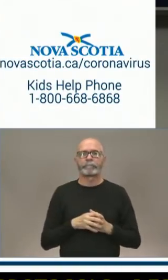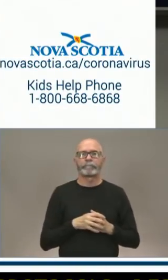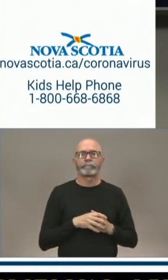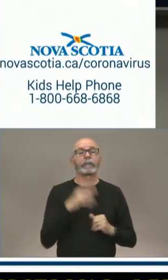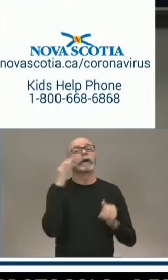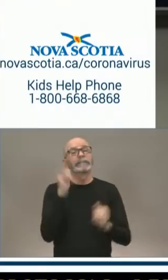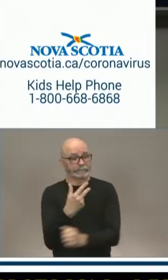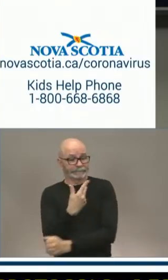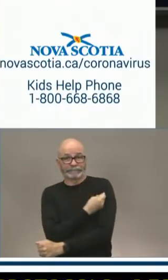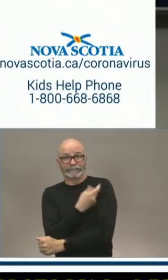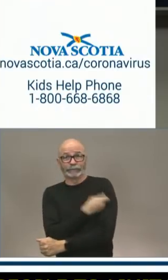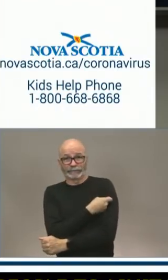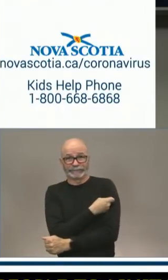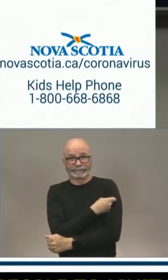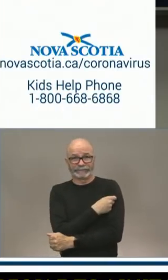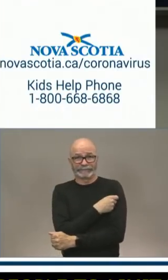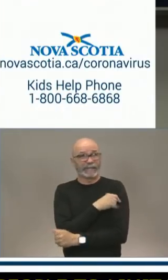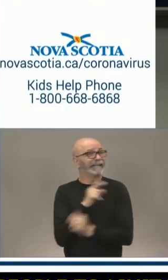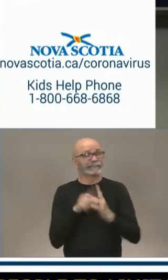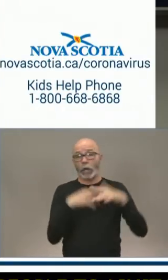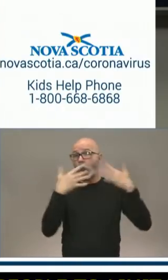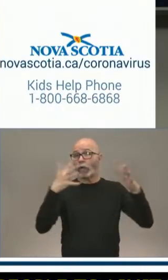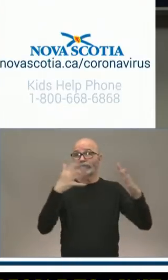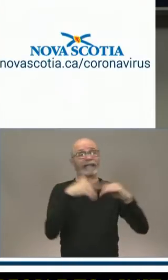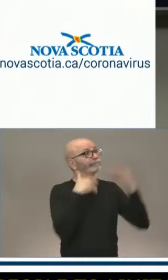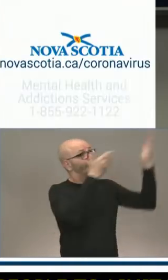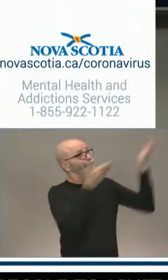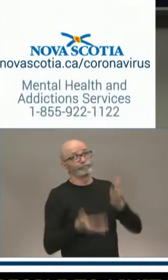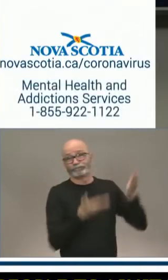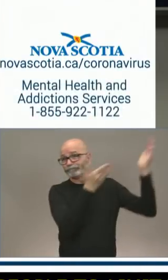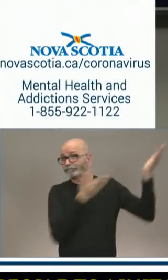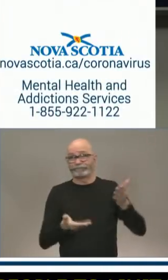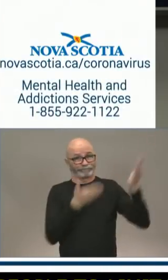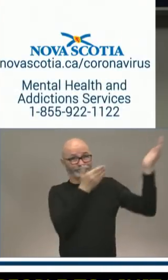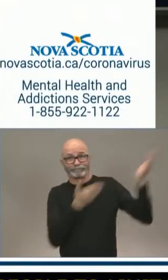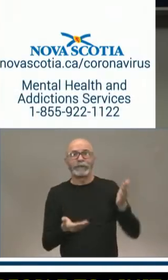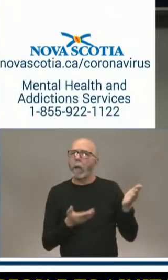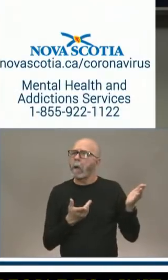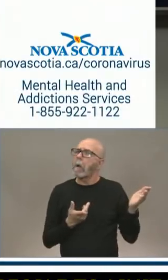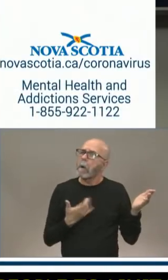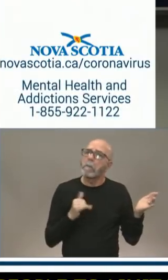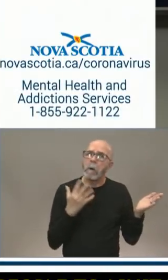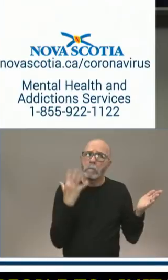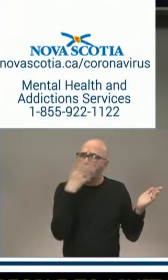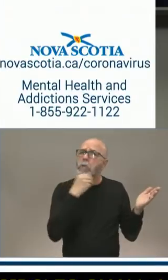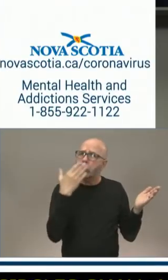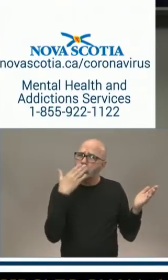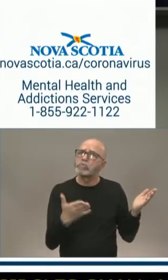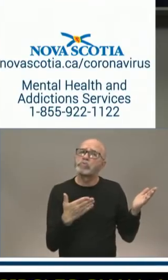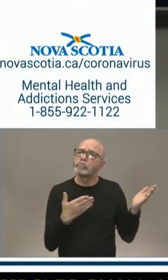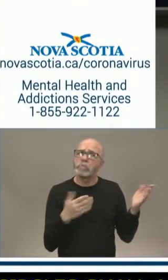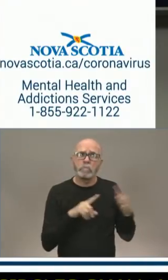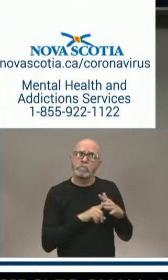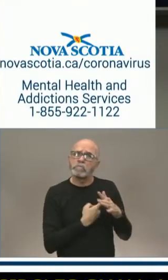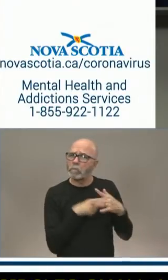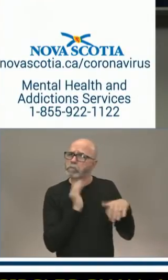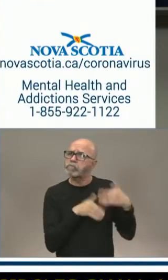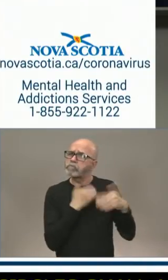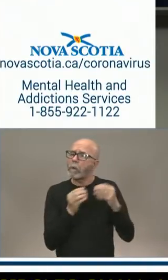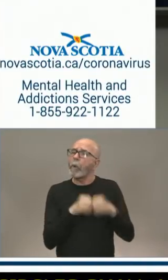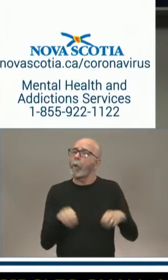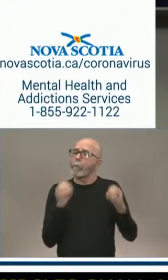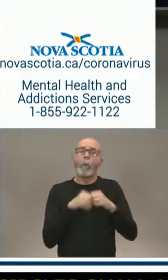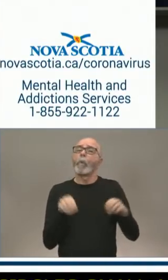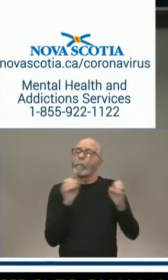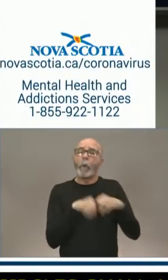days, and our supply is still limited, but we're on the cusp of rapidly expanding the volume of